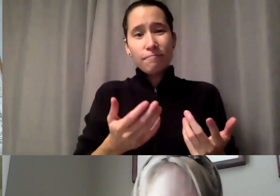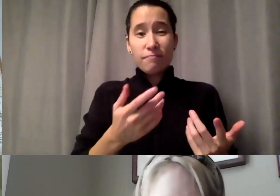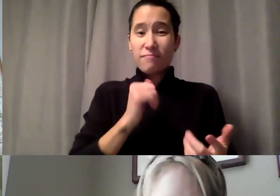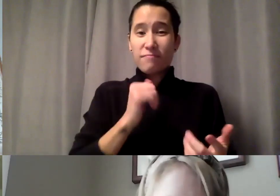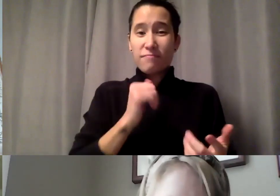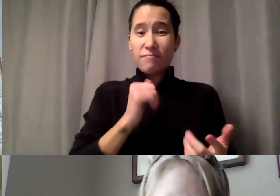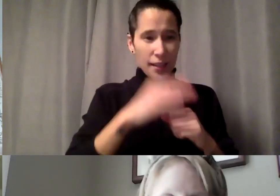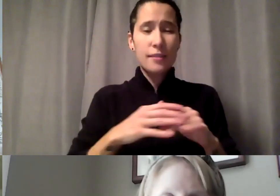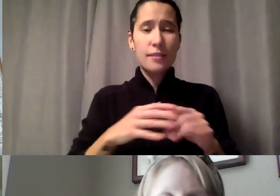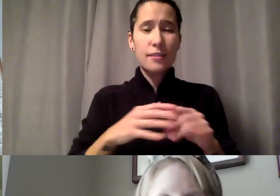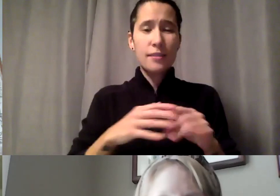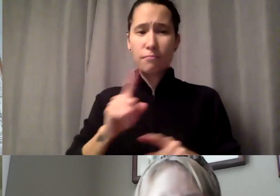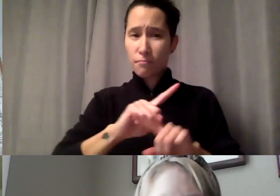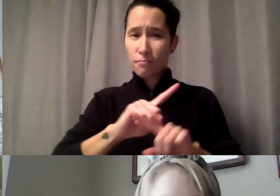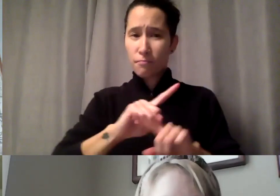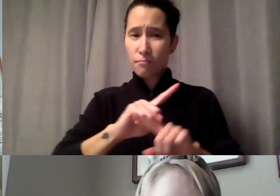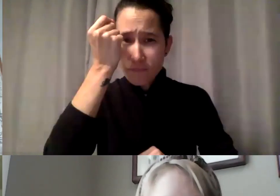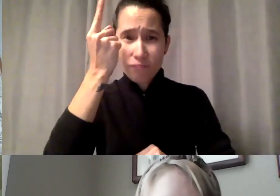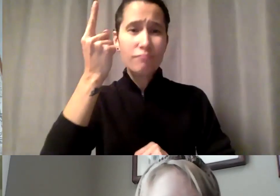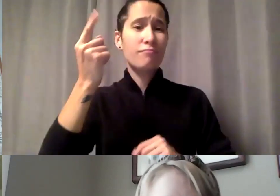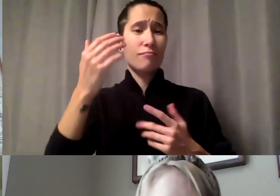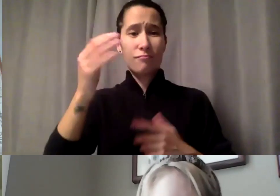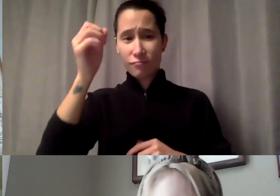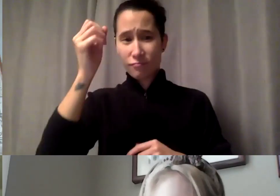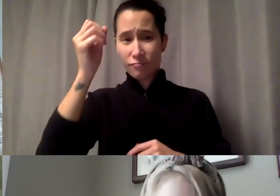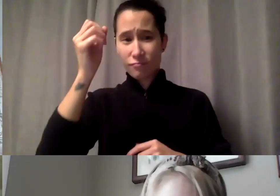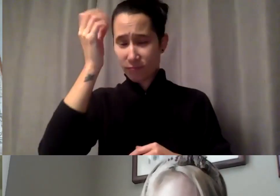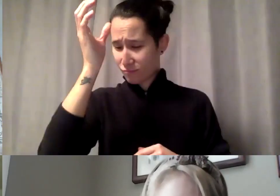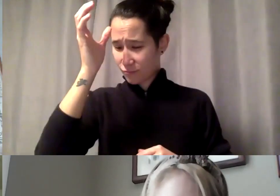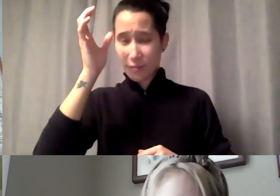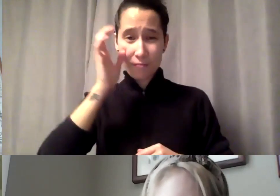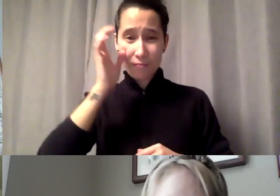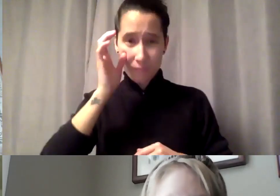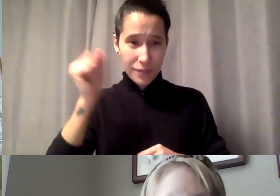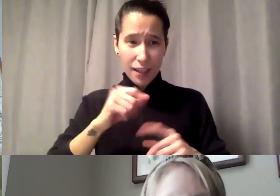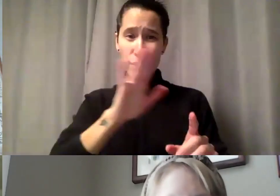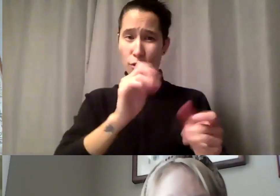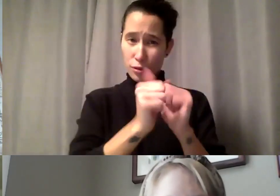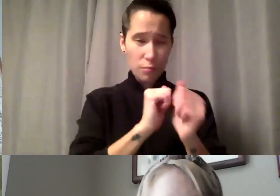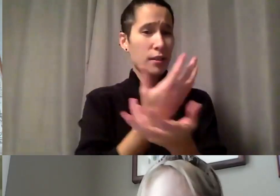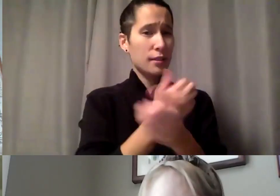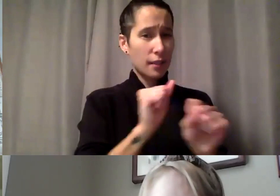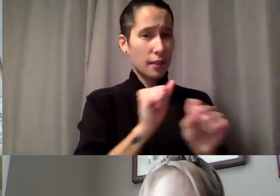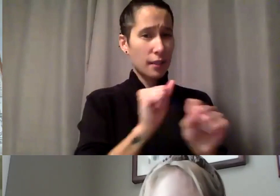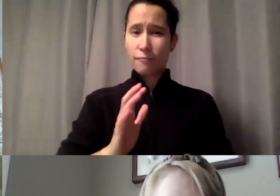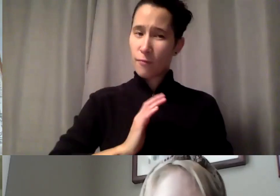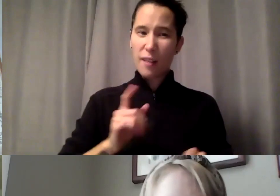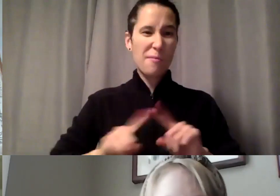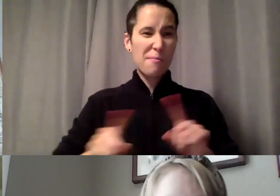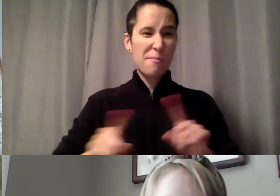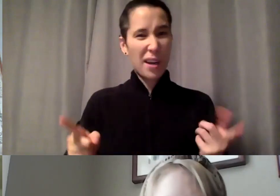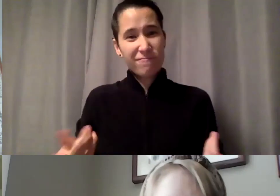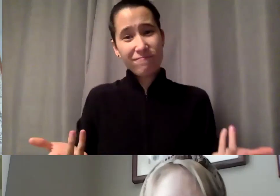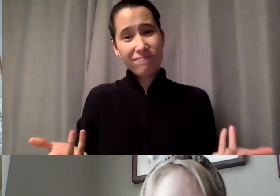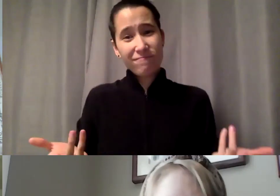that in the conversations that I'm having with people. I'm like, yeah, you're right. Like, that's a pretty safe thing to do. but at this time, we're all having to make sacrifices, and